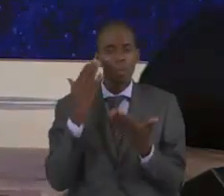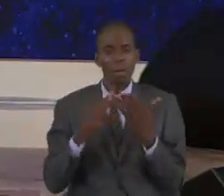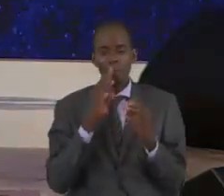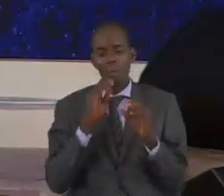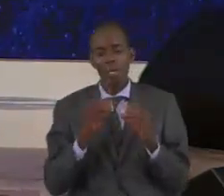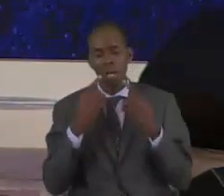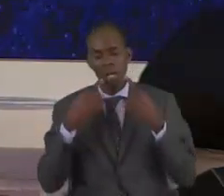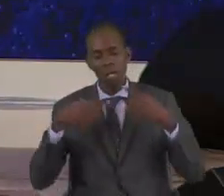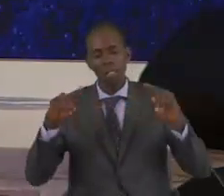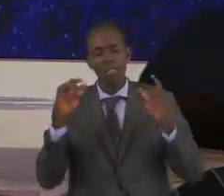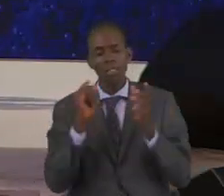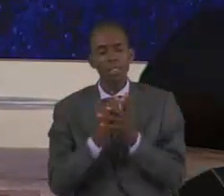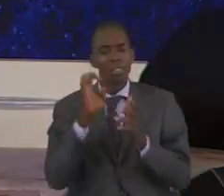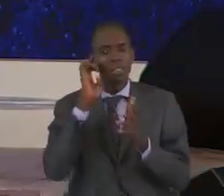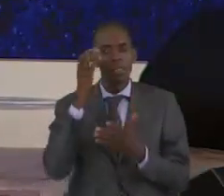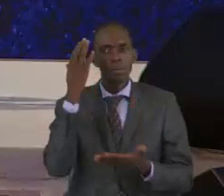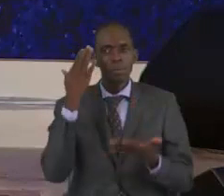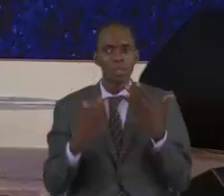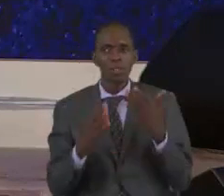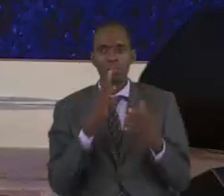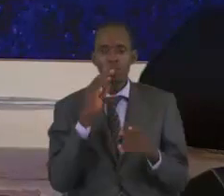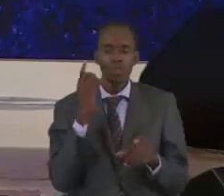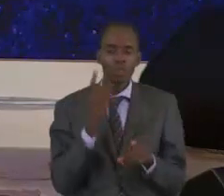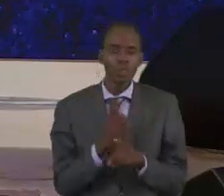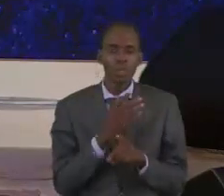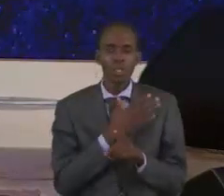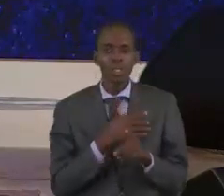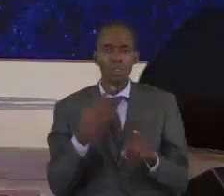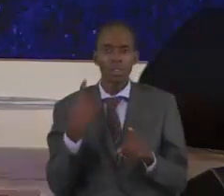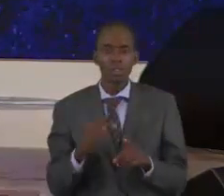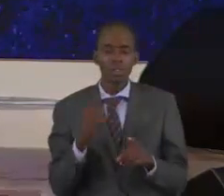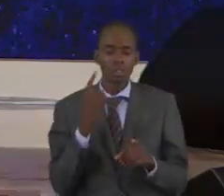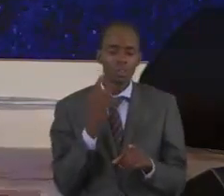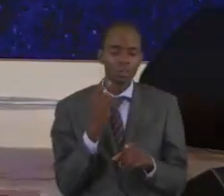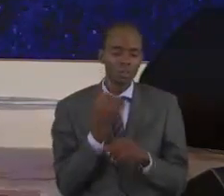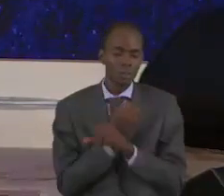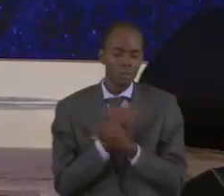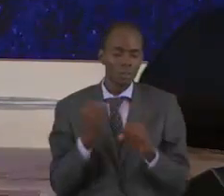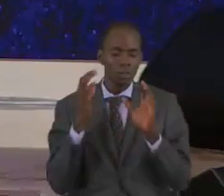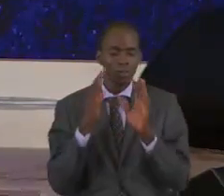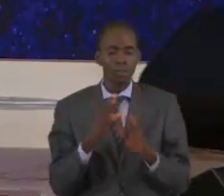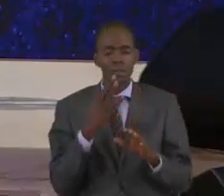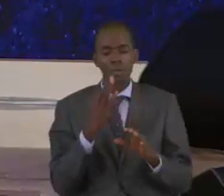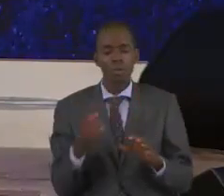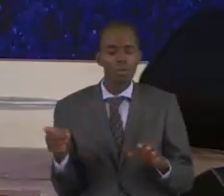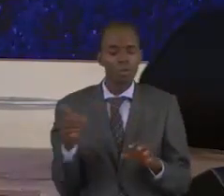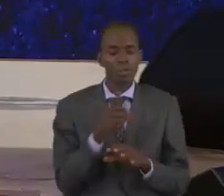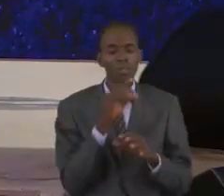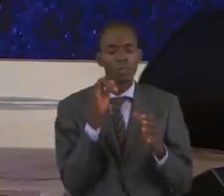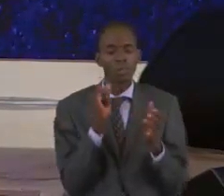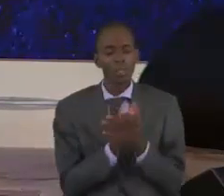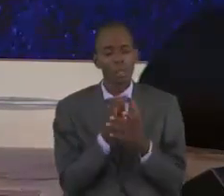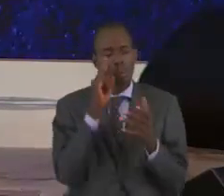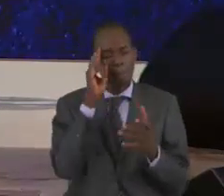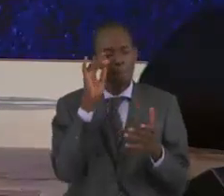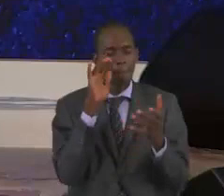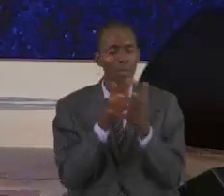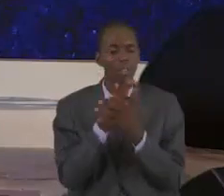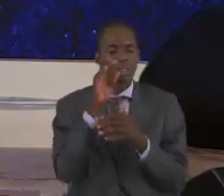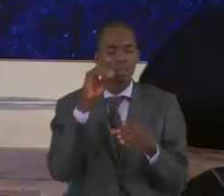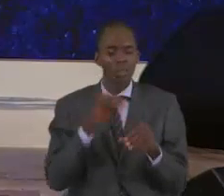just and the justifier of them, of him that believeth